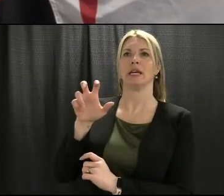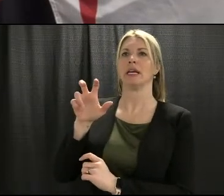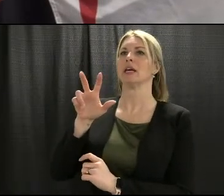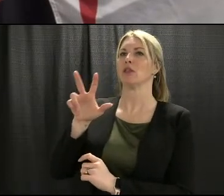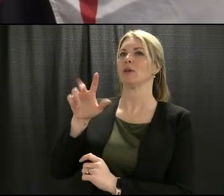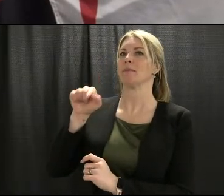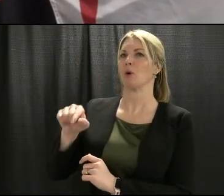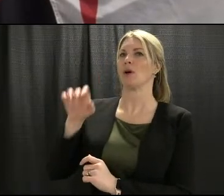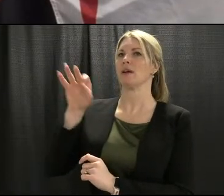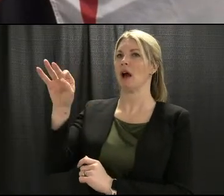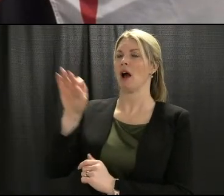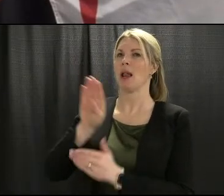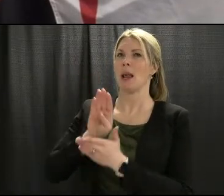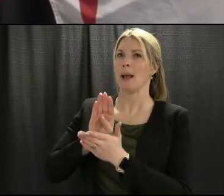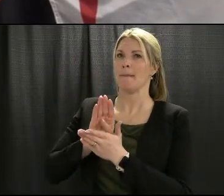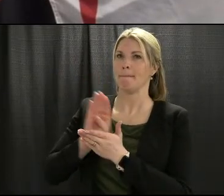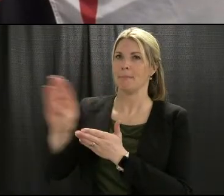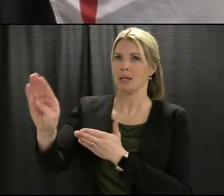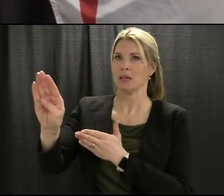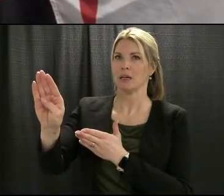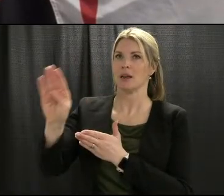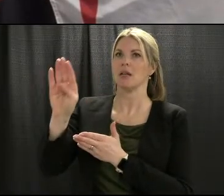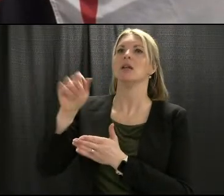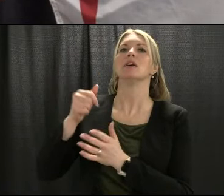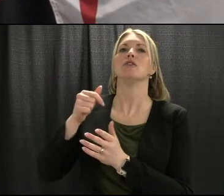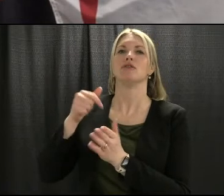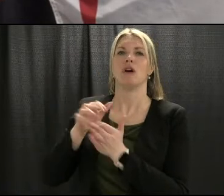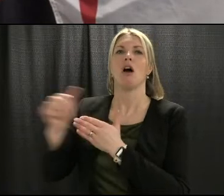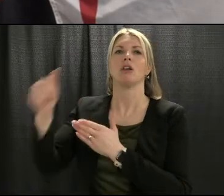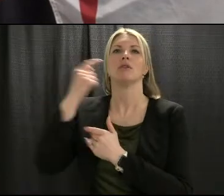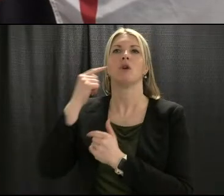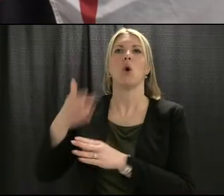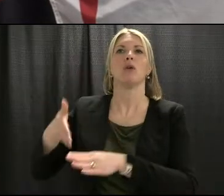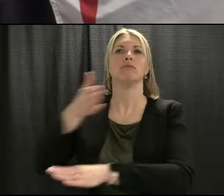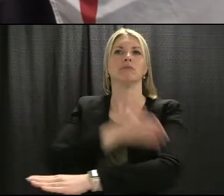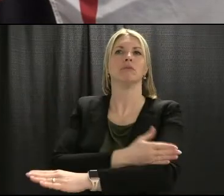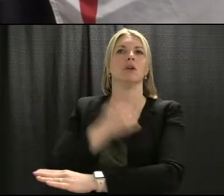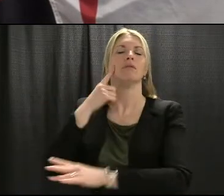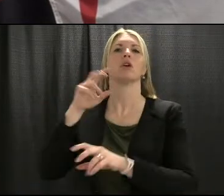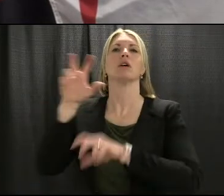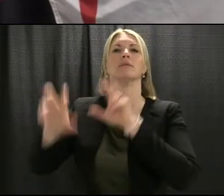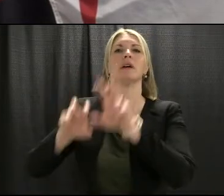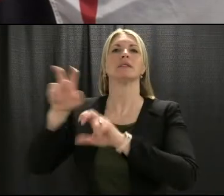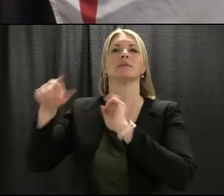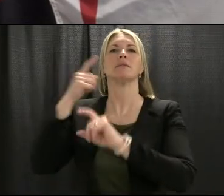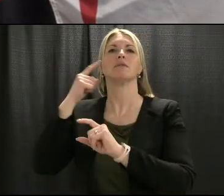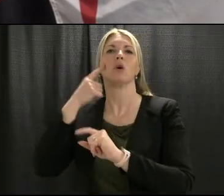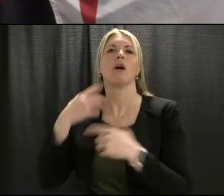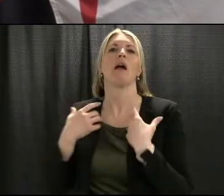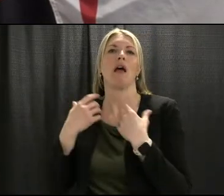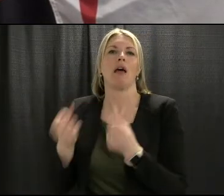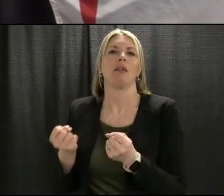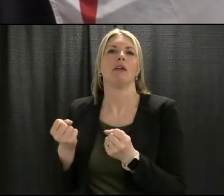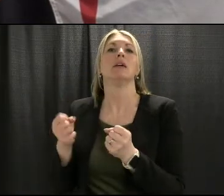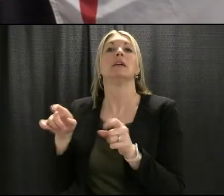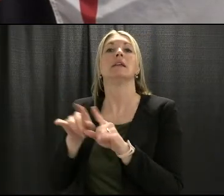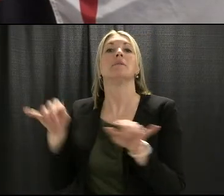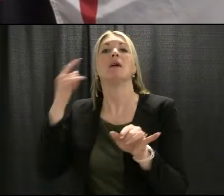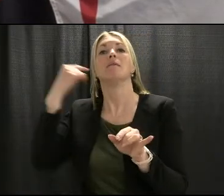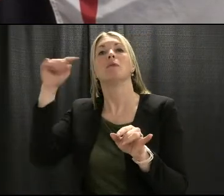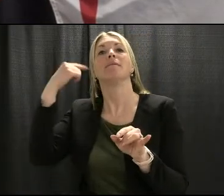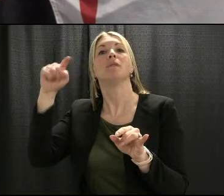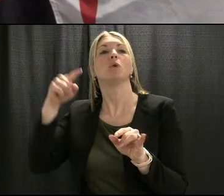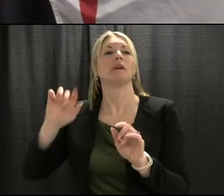Labrador. This investment will help stabilize our system and help transform it into a more